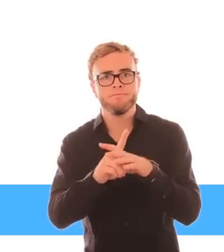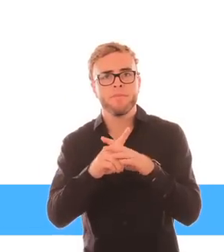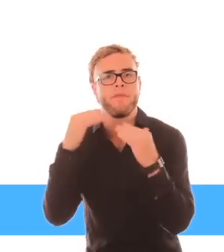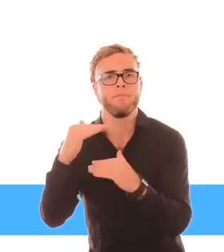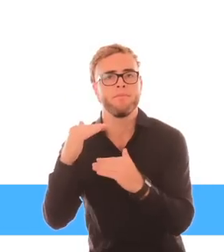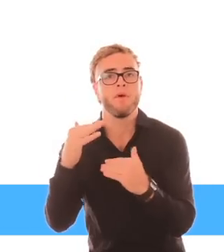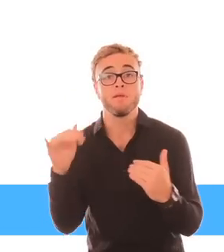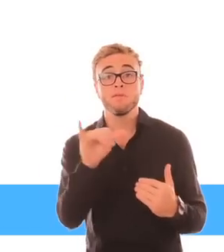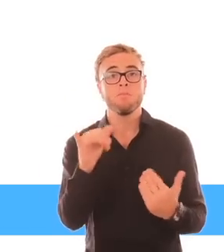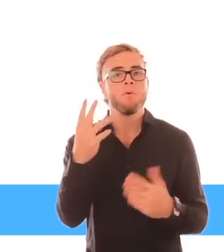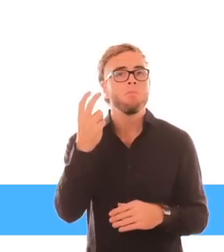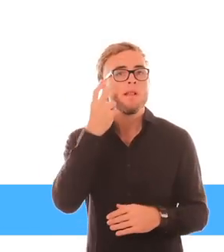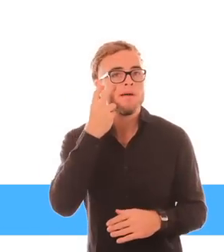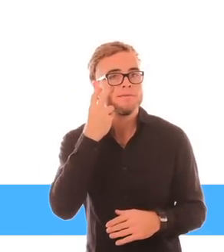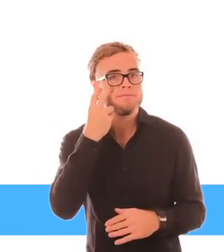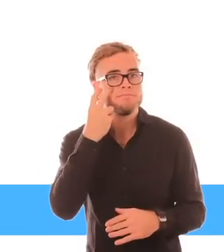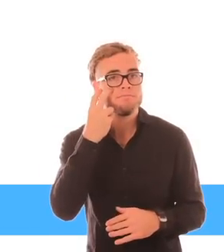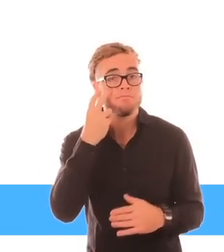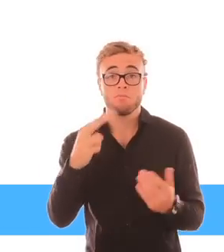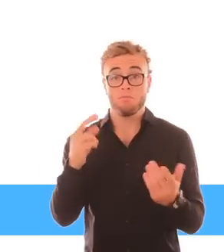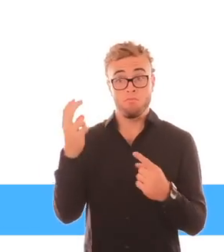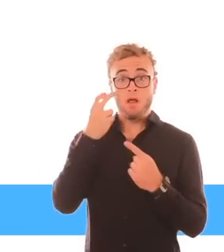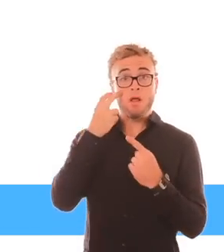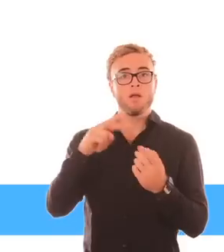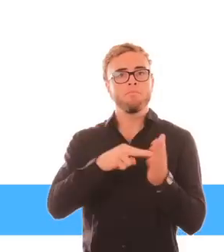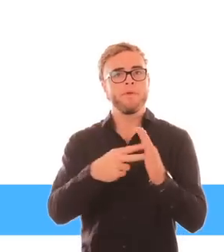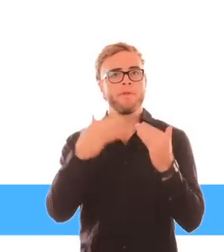body function or structure, such as blindness.